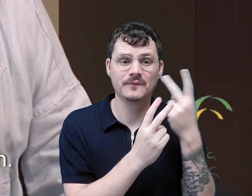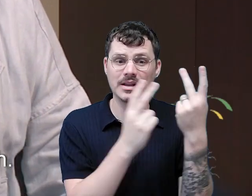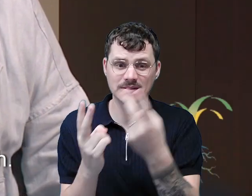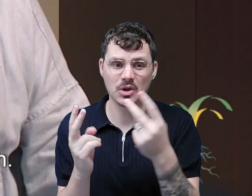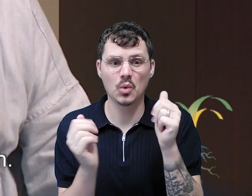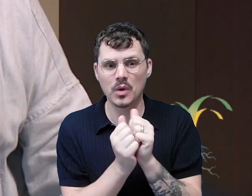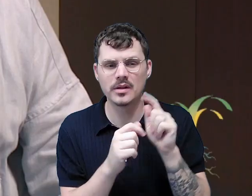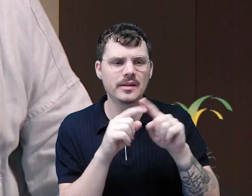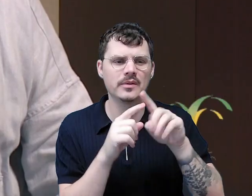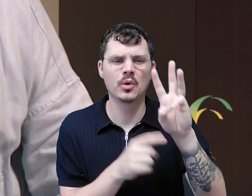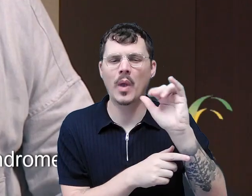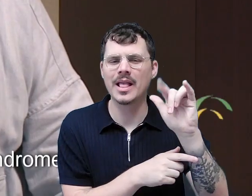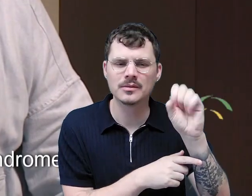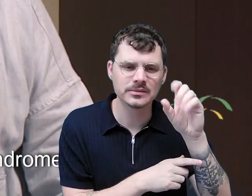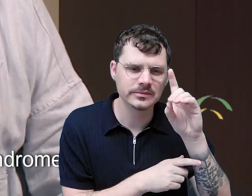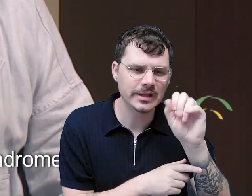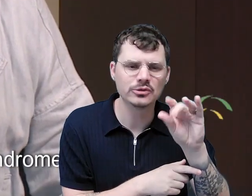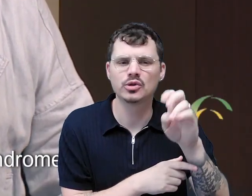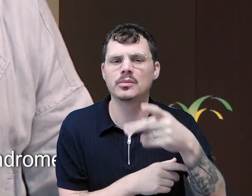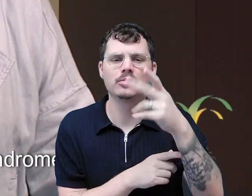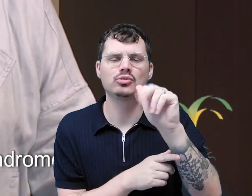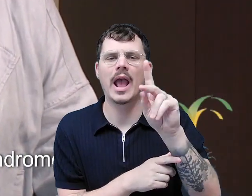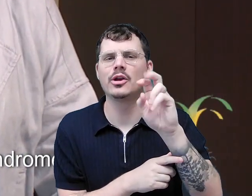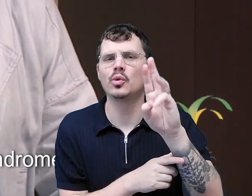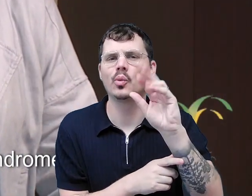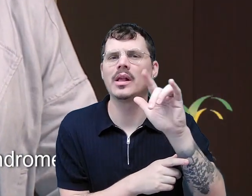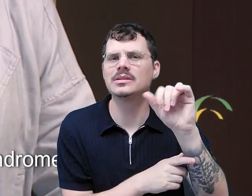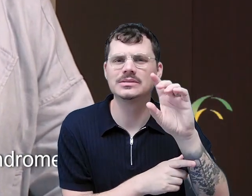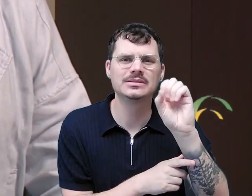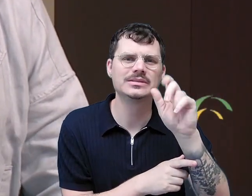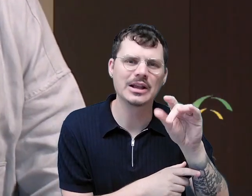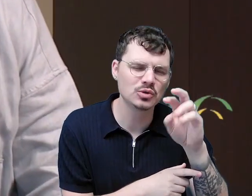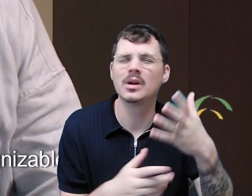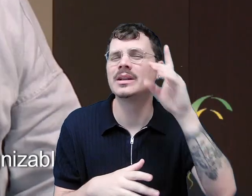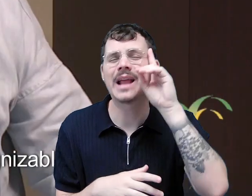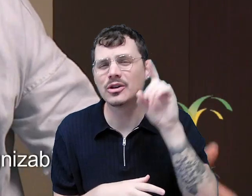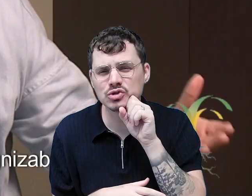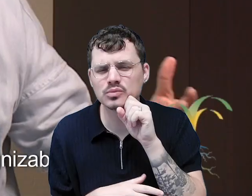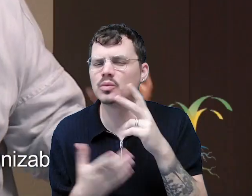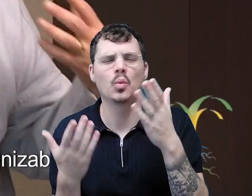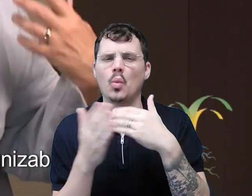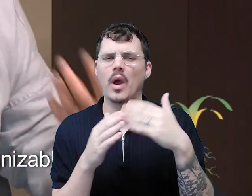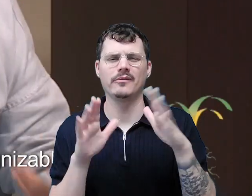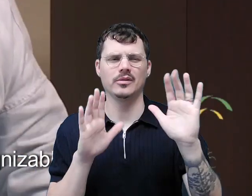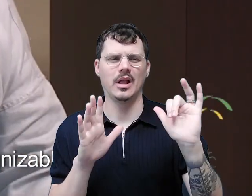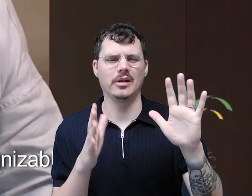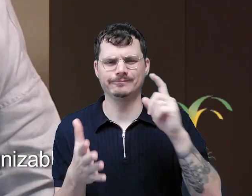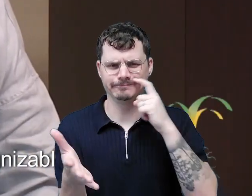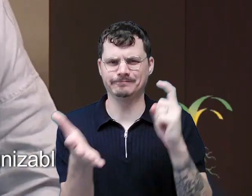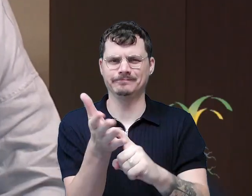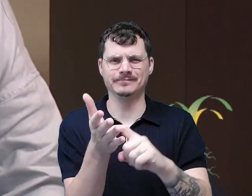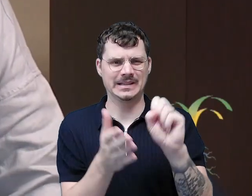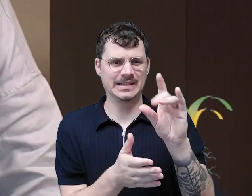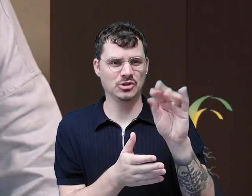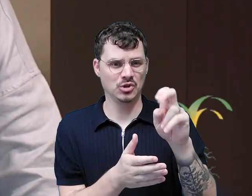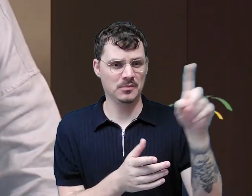the visitors with Williams syndrome or Prader-Willi syndrome or Down syndrome or whatever